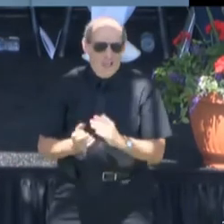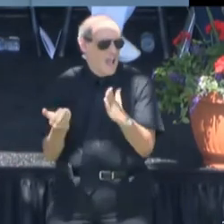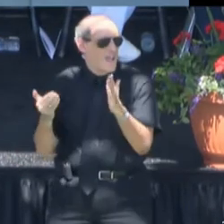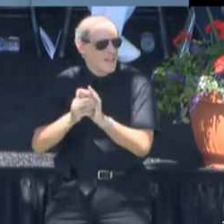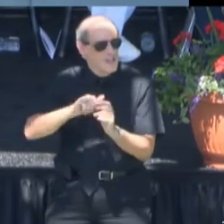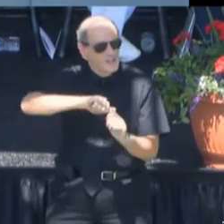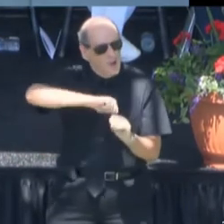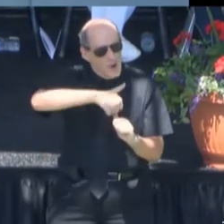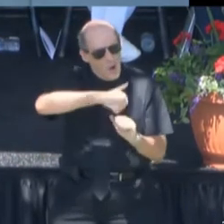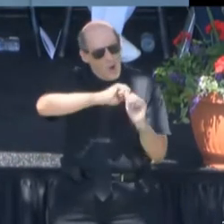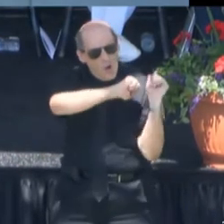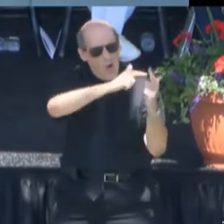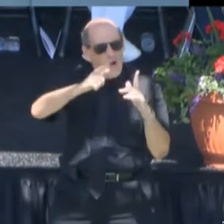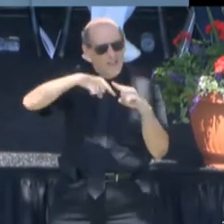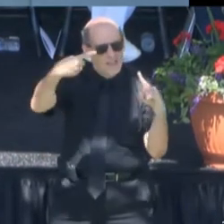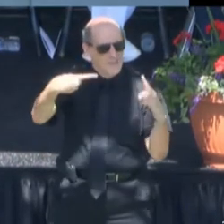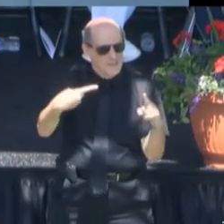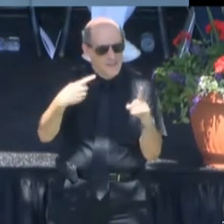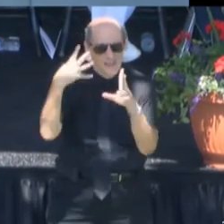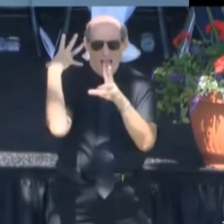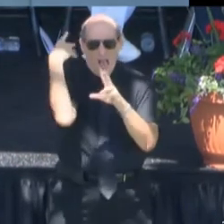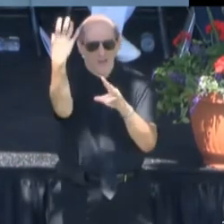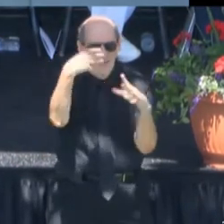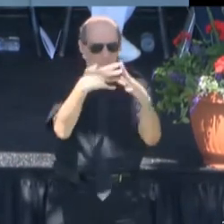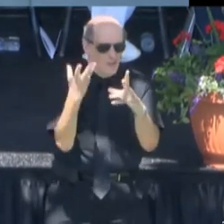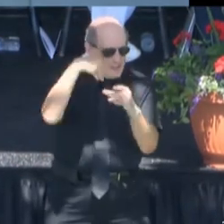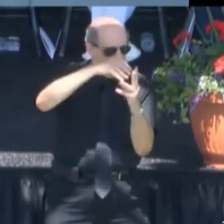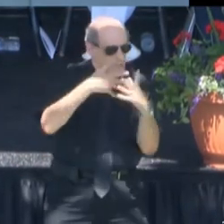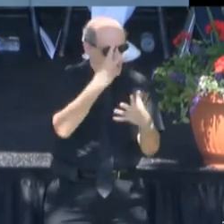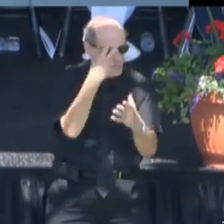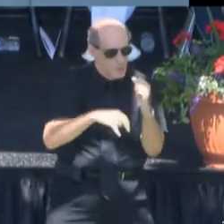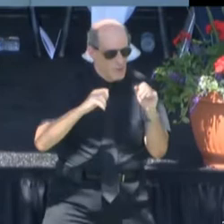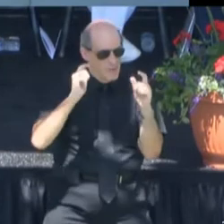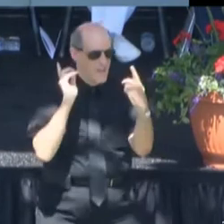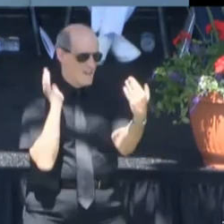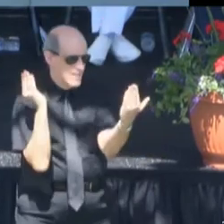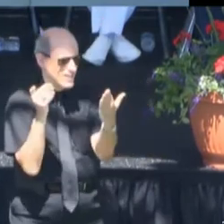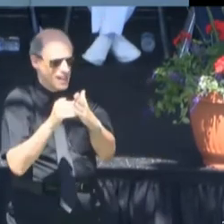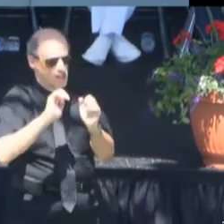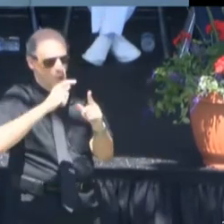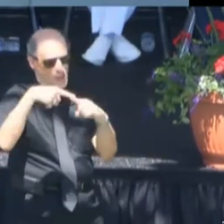against all enemies, foreign and domestic,